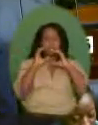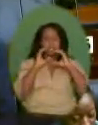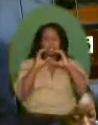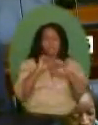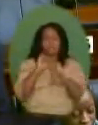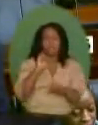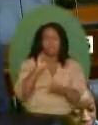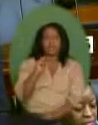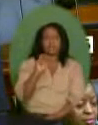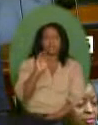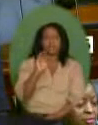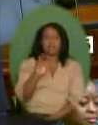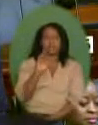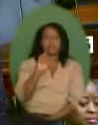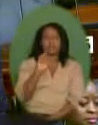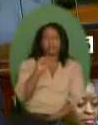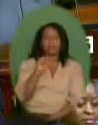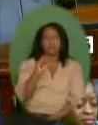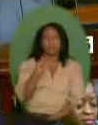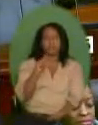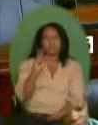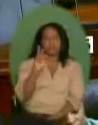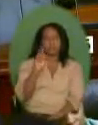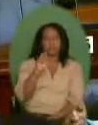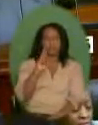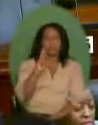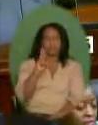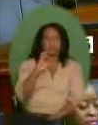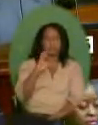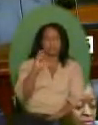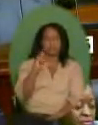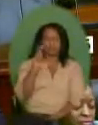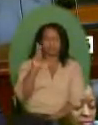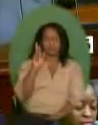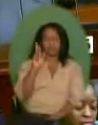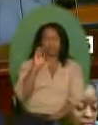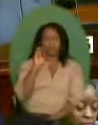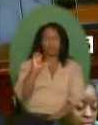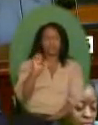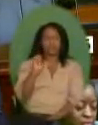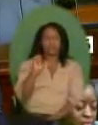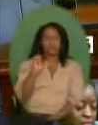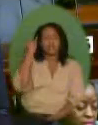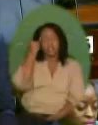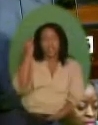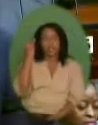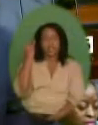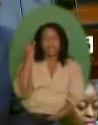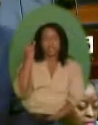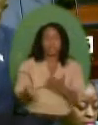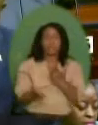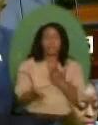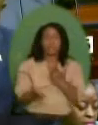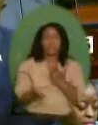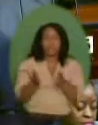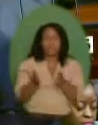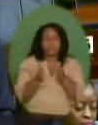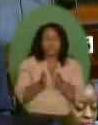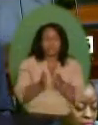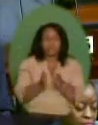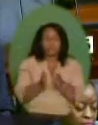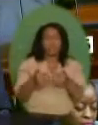revolutionized many businesses and economies. The national imperative, therefore, should be to expand and enhance access to